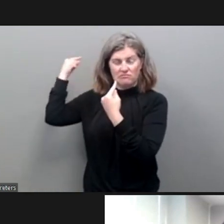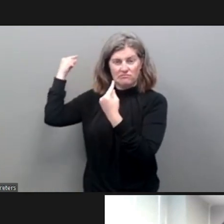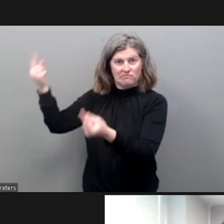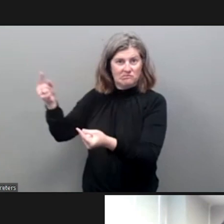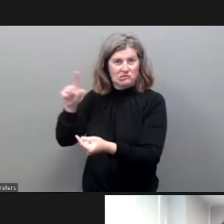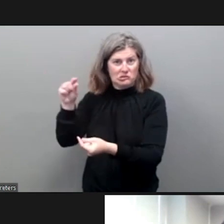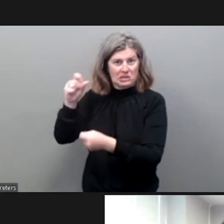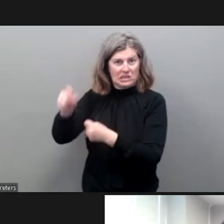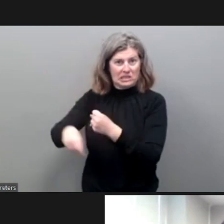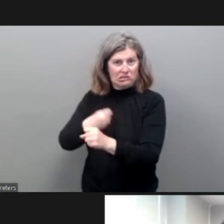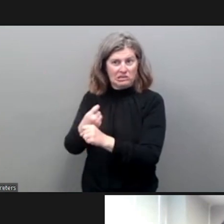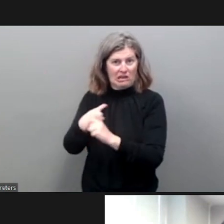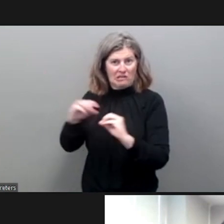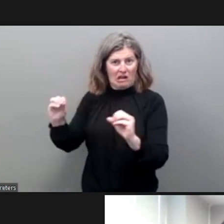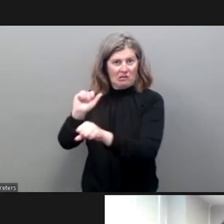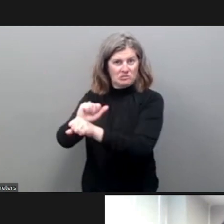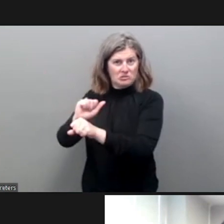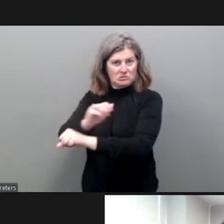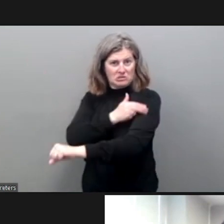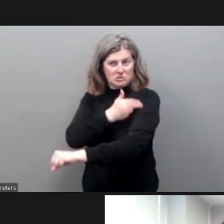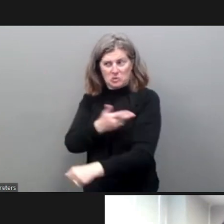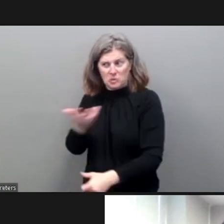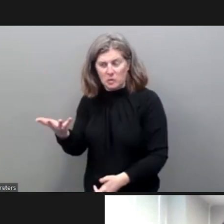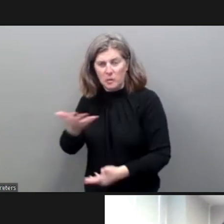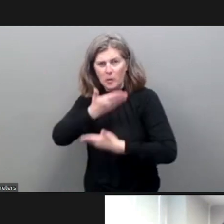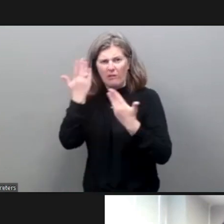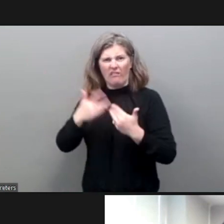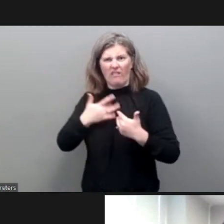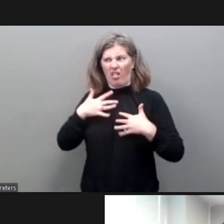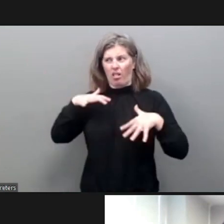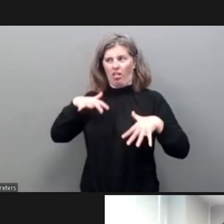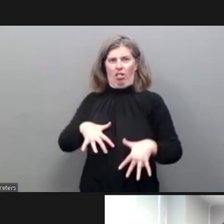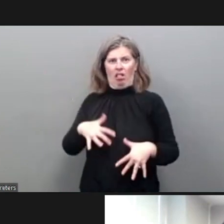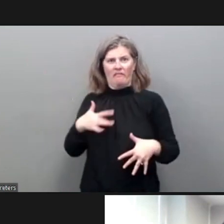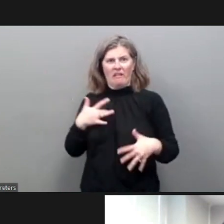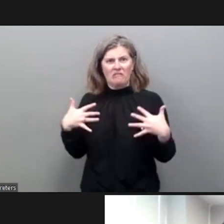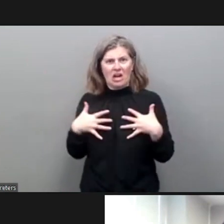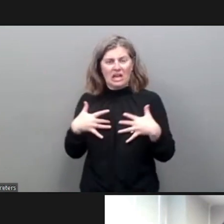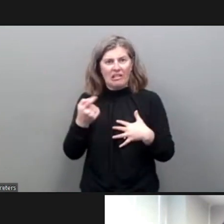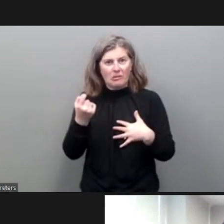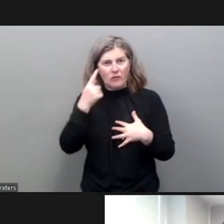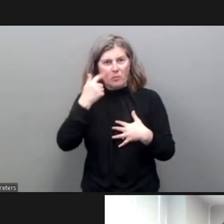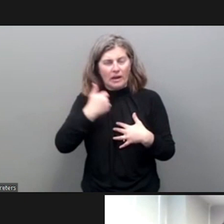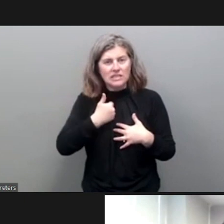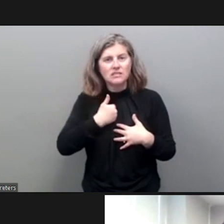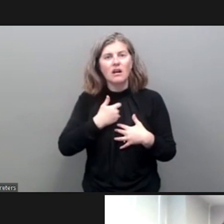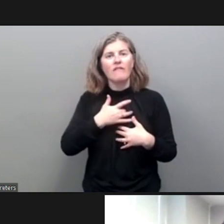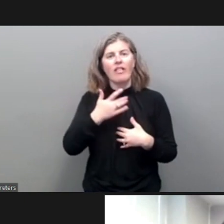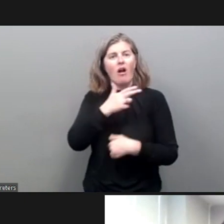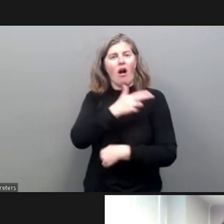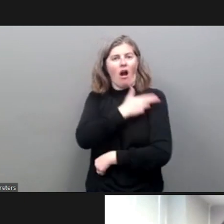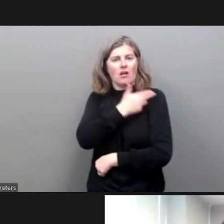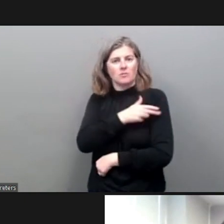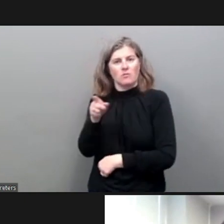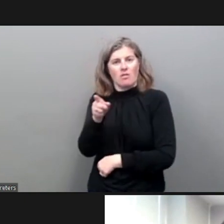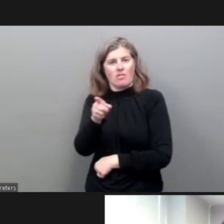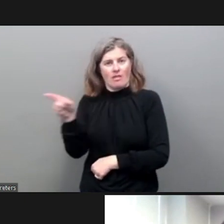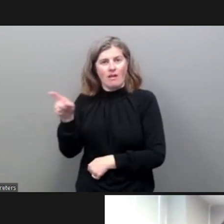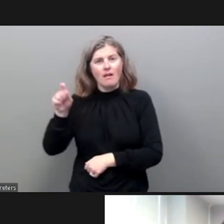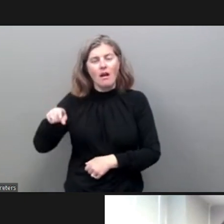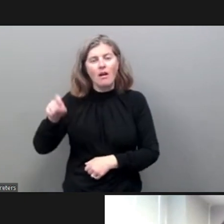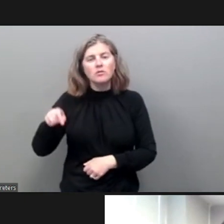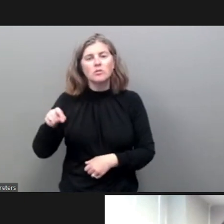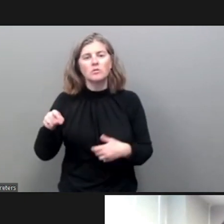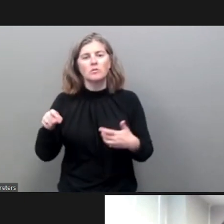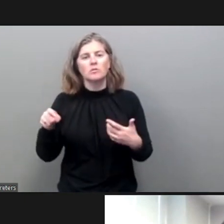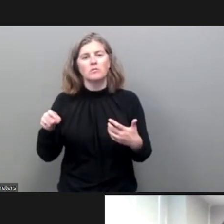19 years or something like that, it would be a little bit frightening. I think hospitals will have to,